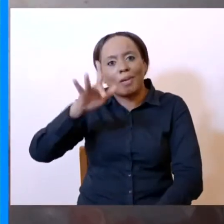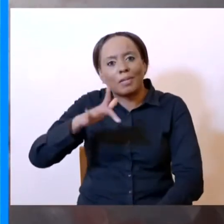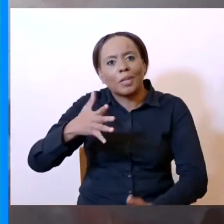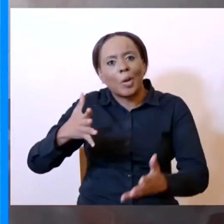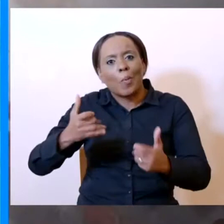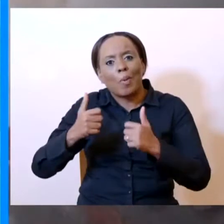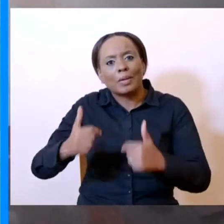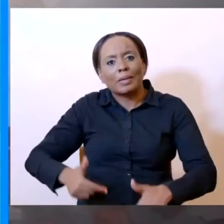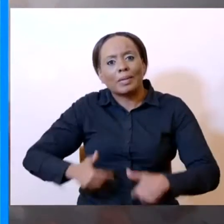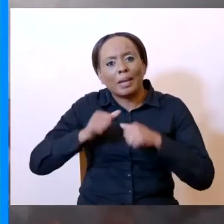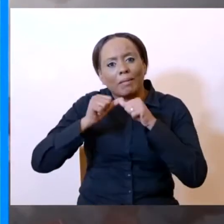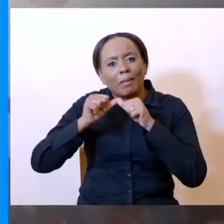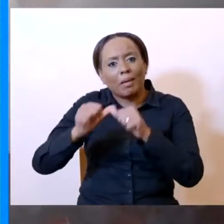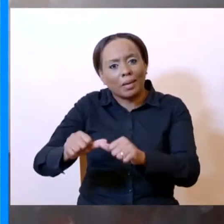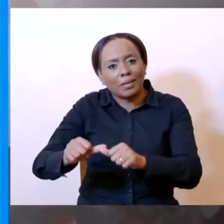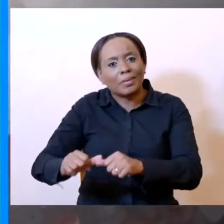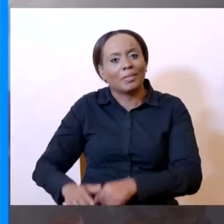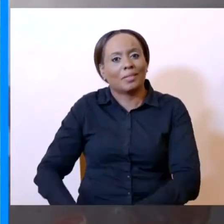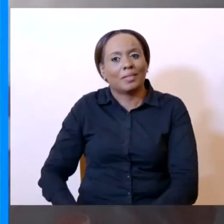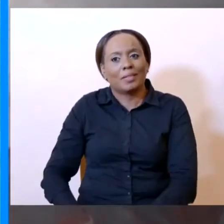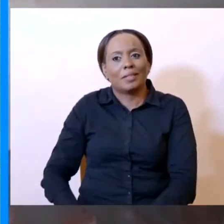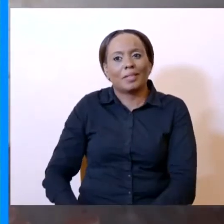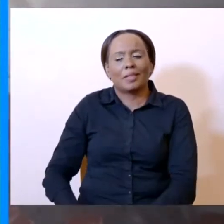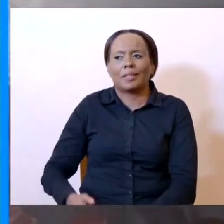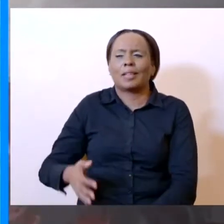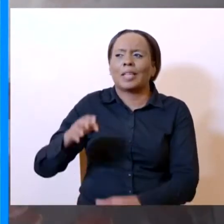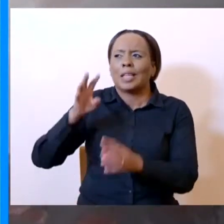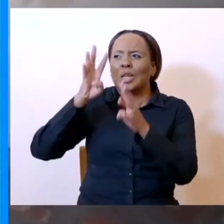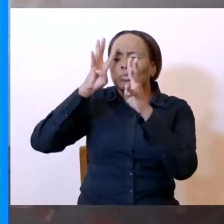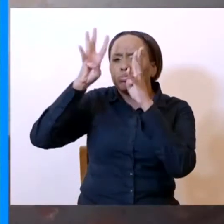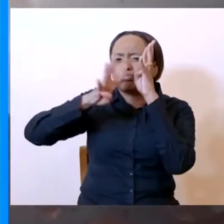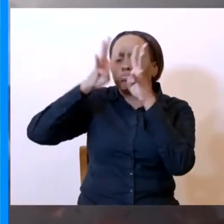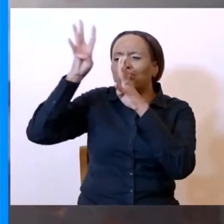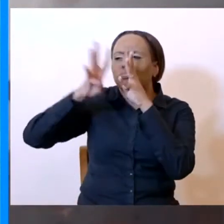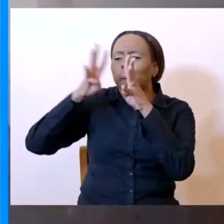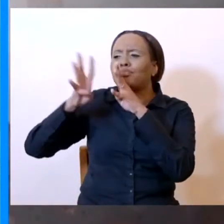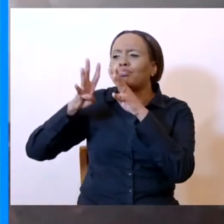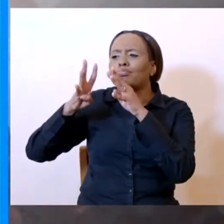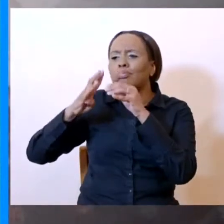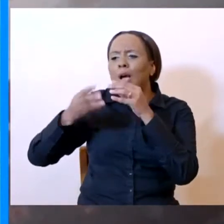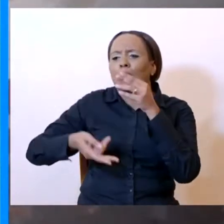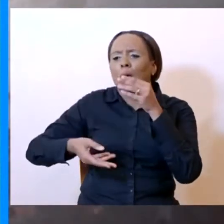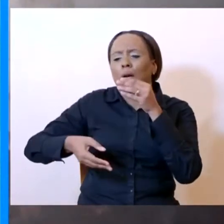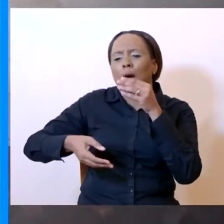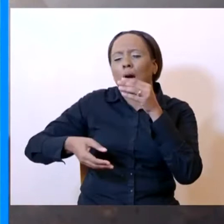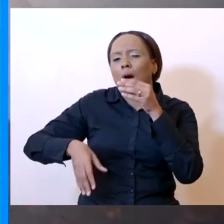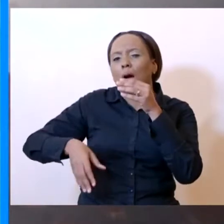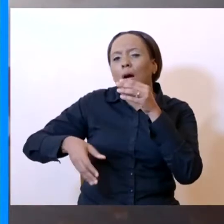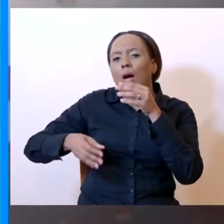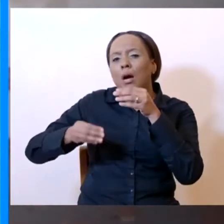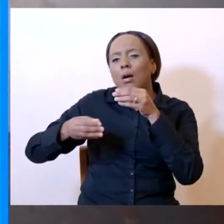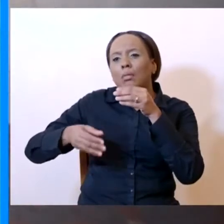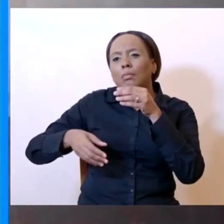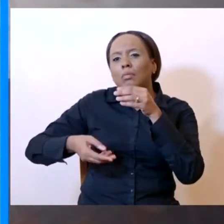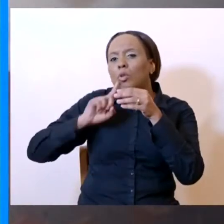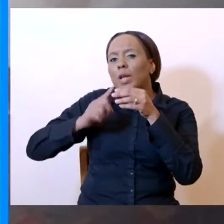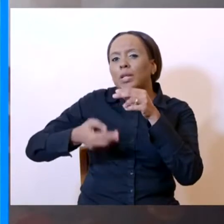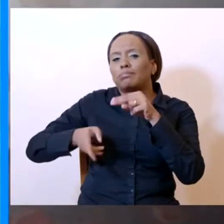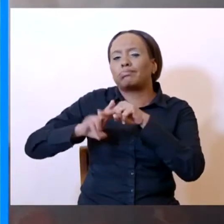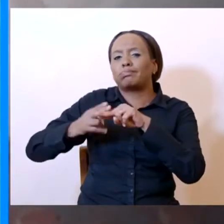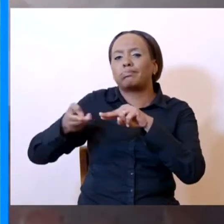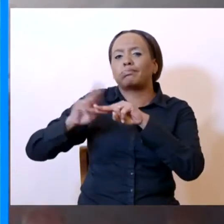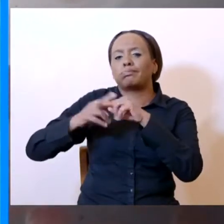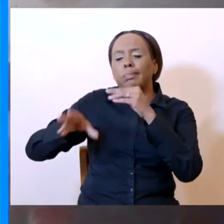is to mutate and find more clever ways of invading or bypassing our immune system. So we can expect, if we do not